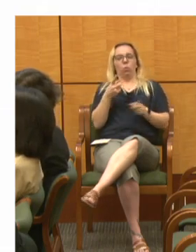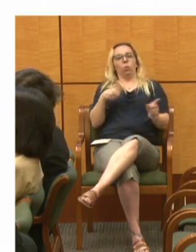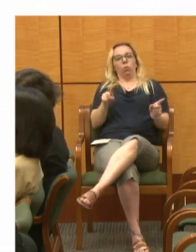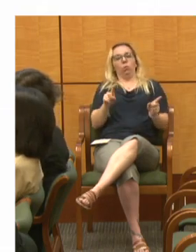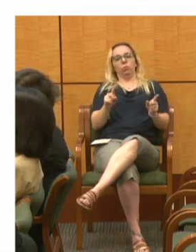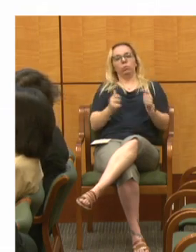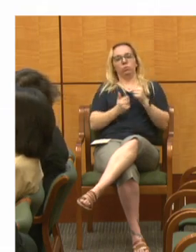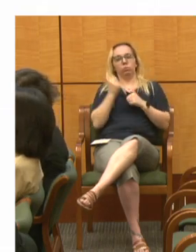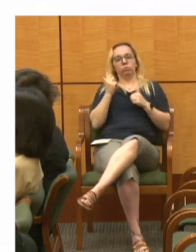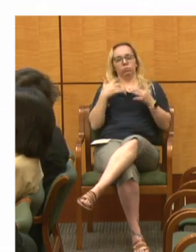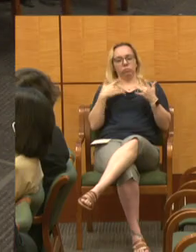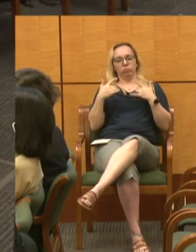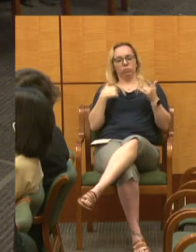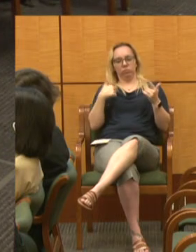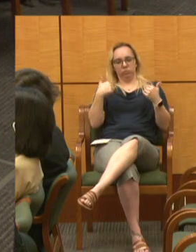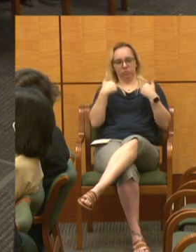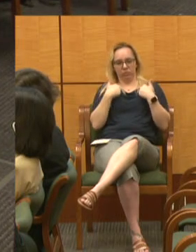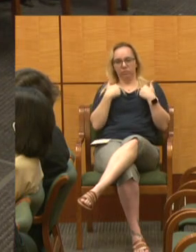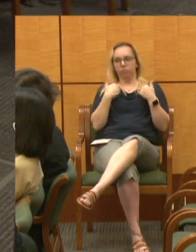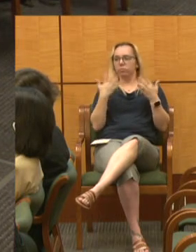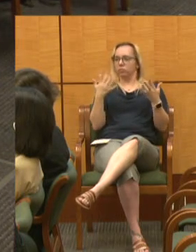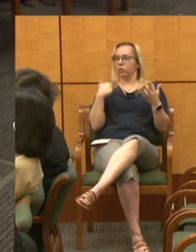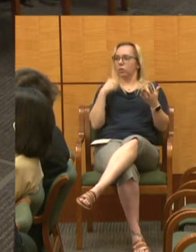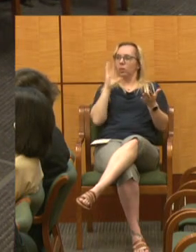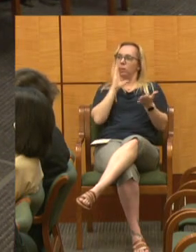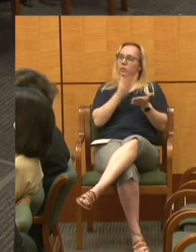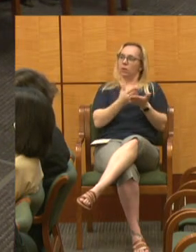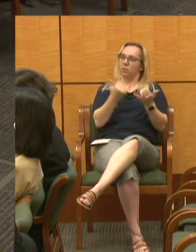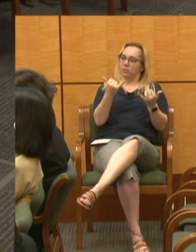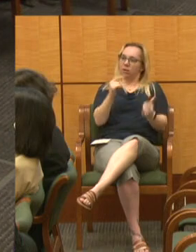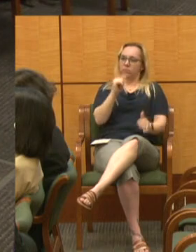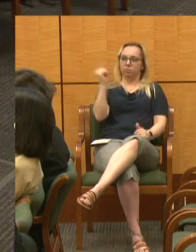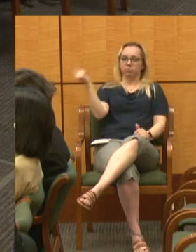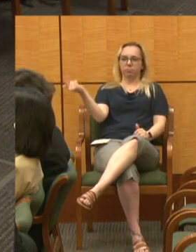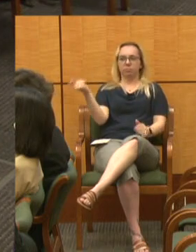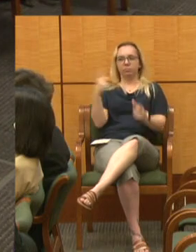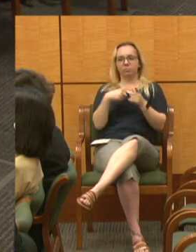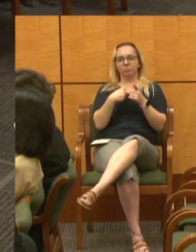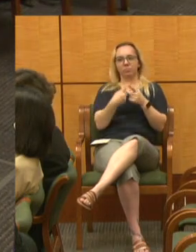With all that being said, I'll stop now, hand things over, and of course we'll have time during our Q&A.